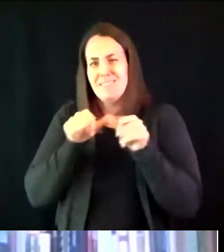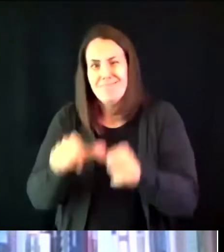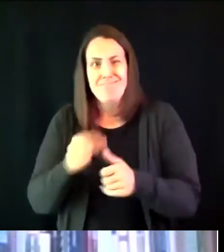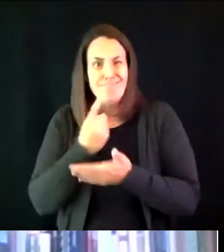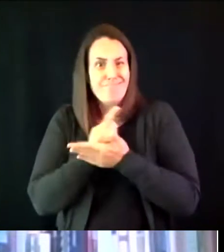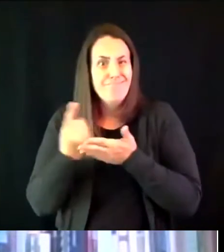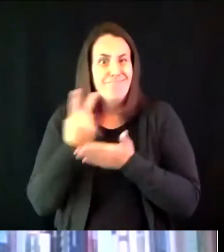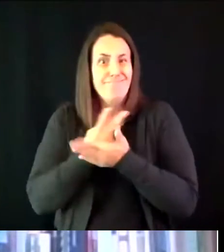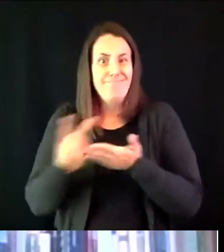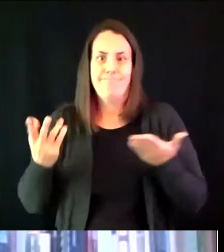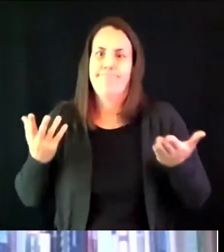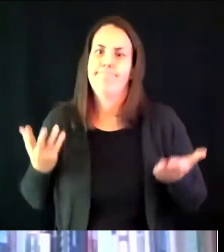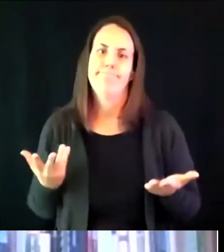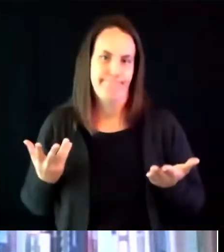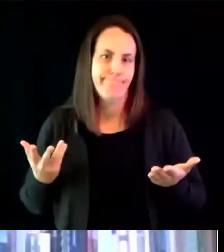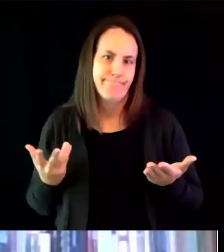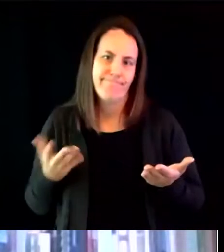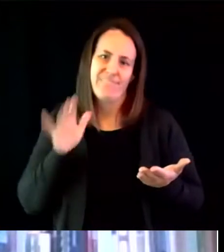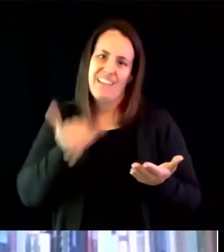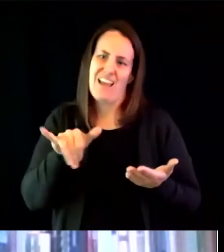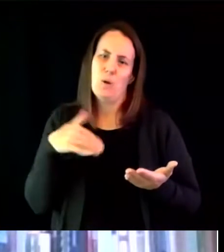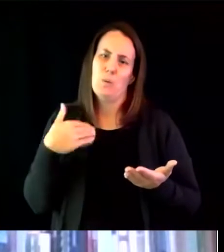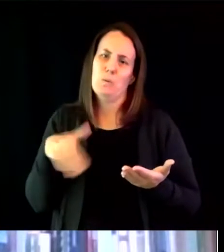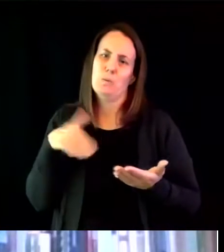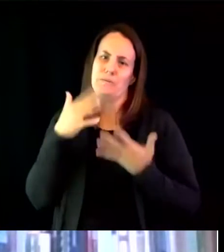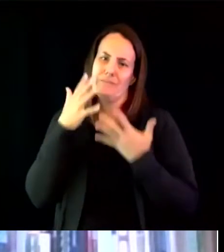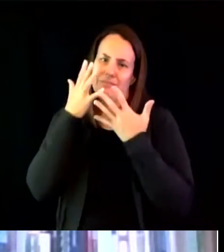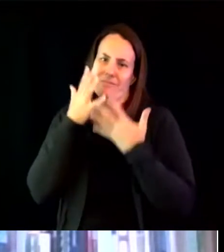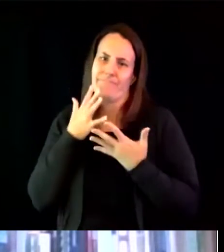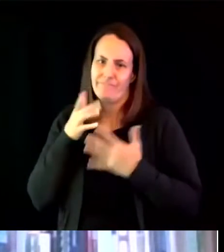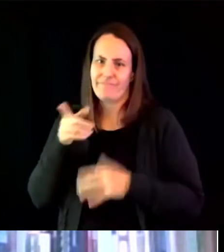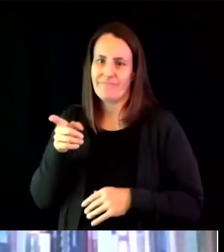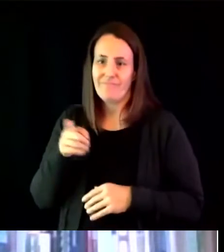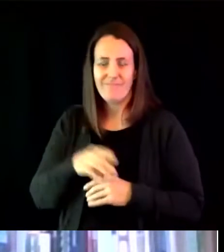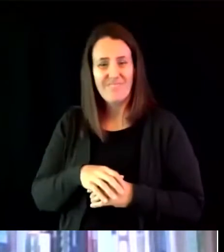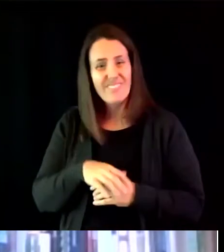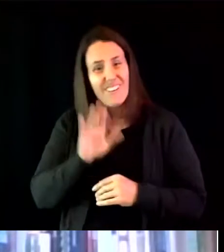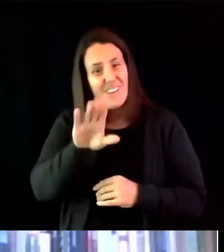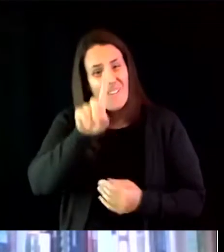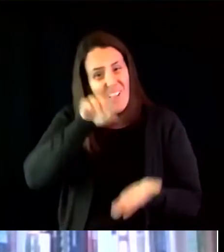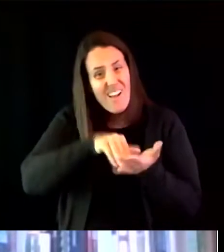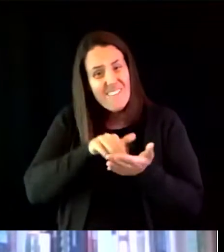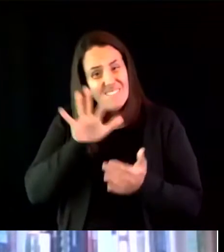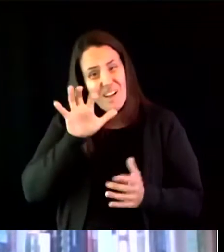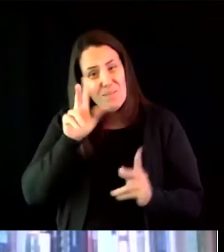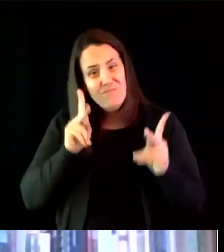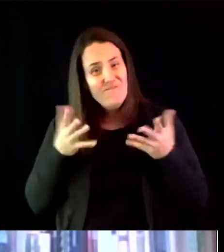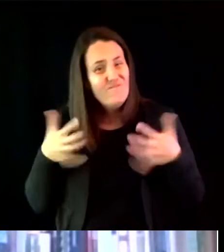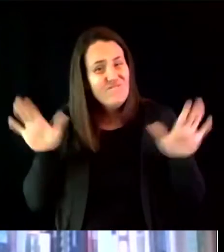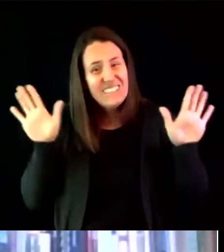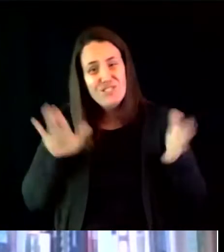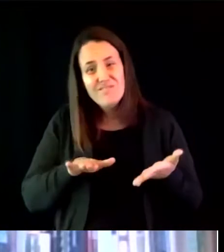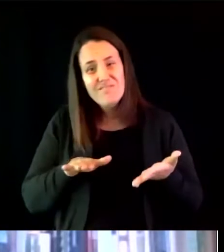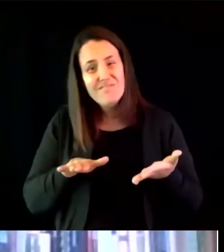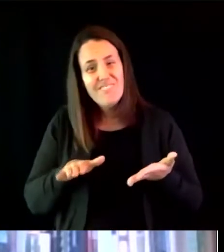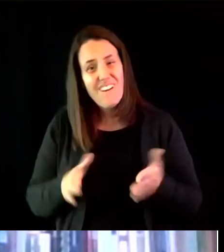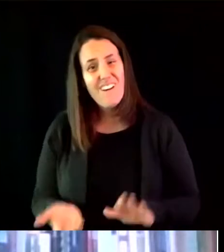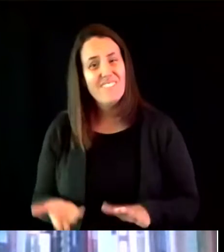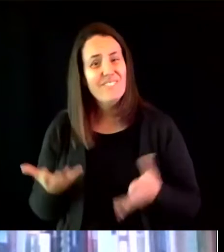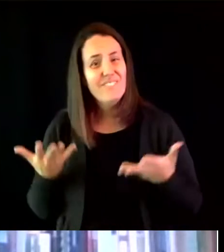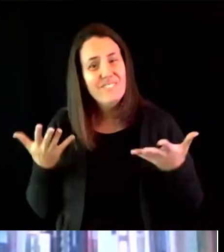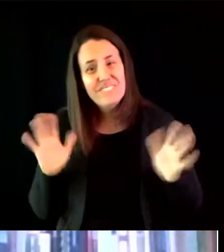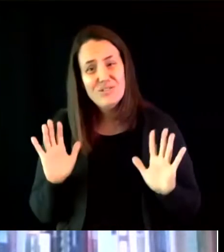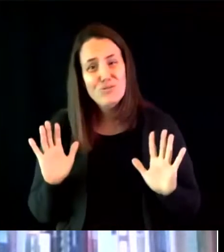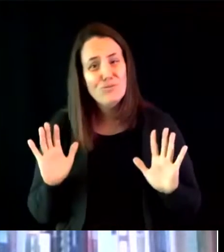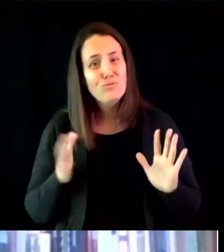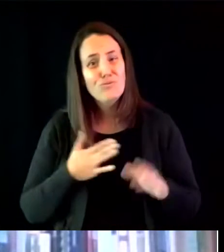1,500 people in our state will succumb to this disease and leave this earth. So you